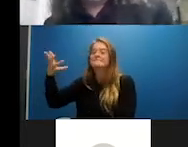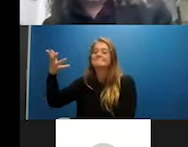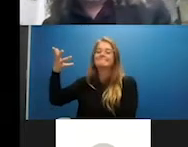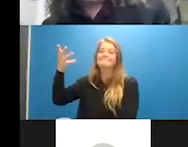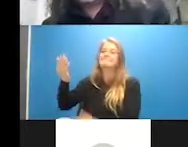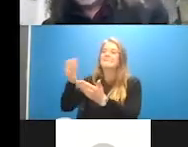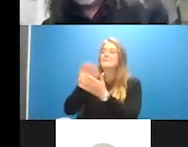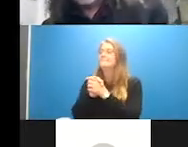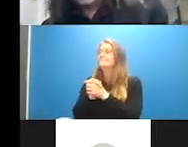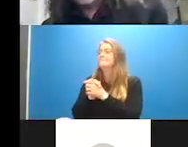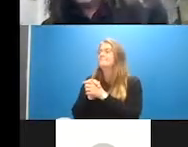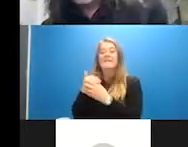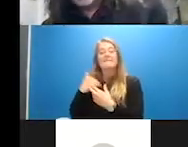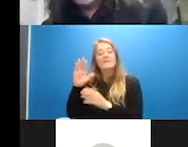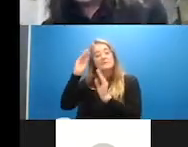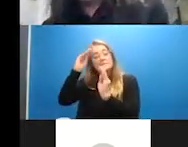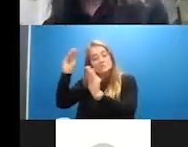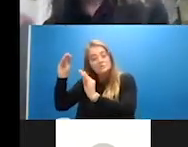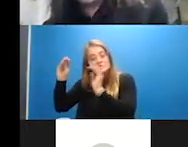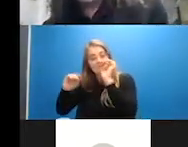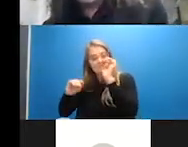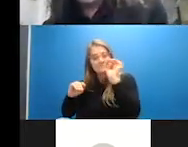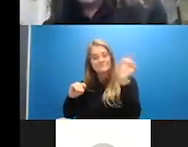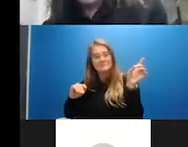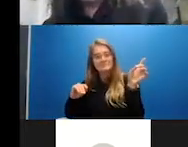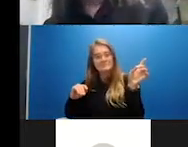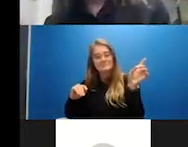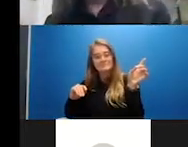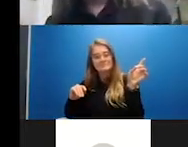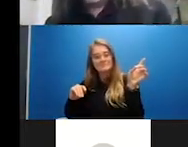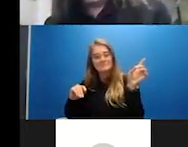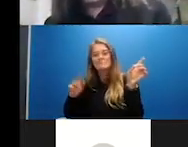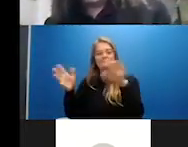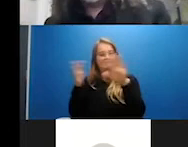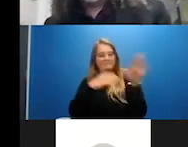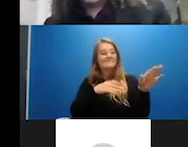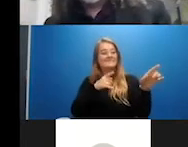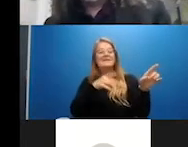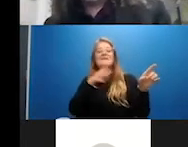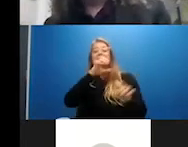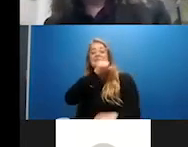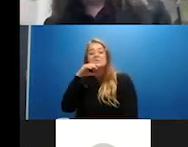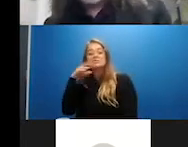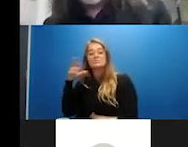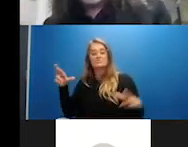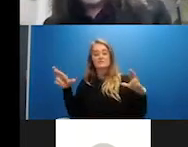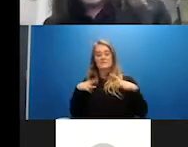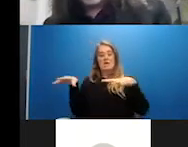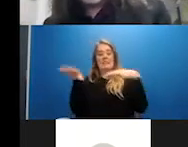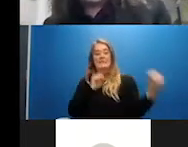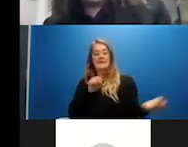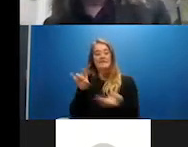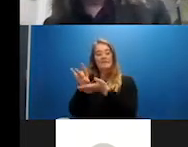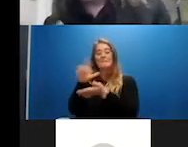offering teachings. Seniors retire, they leave and they're gone, meaning we don't need you.